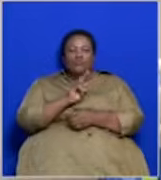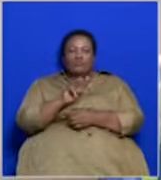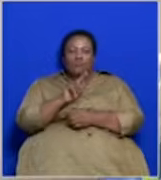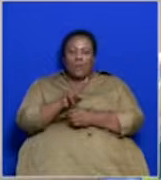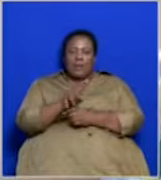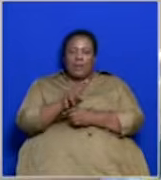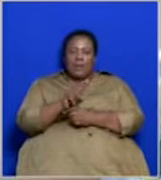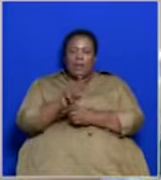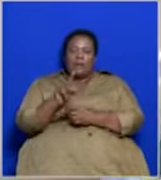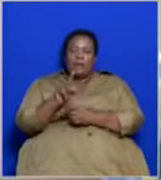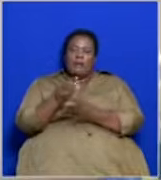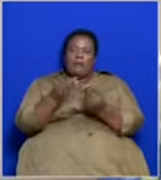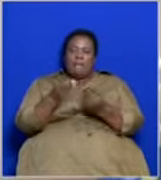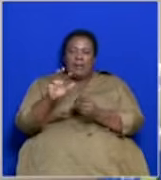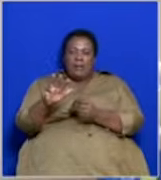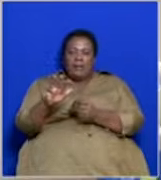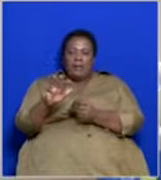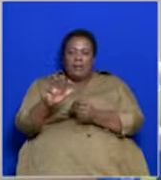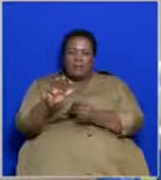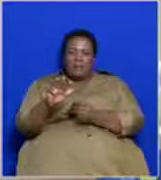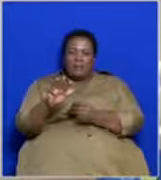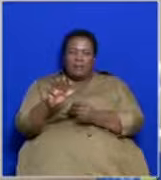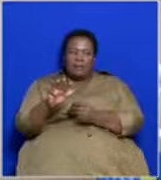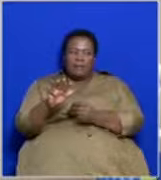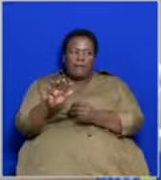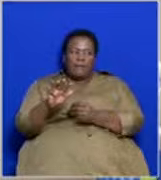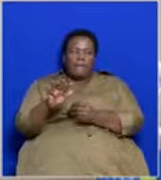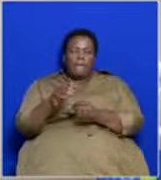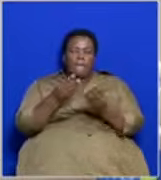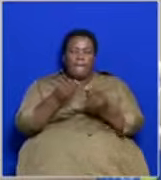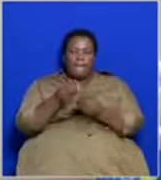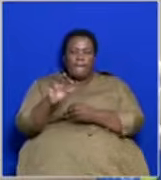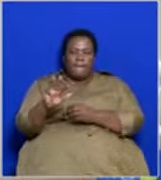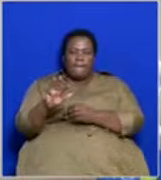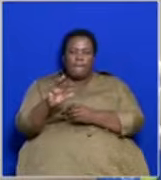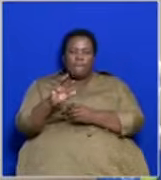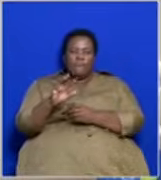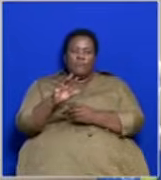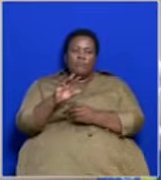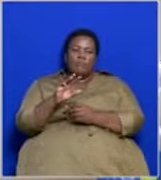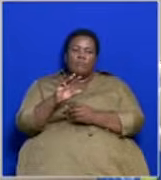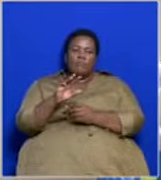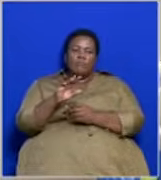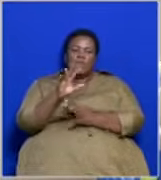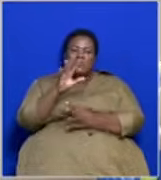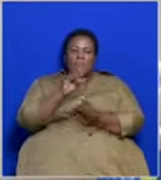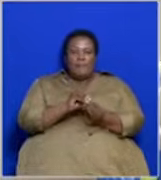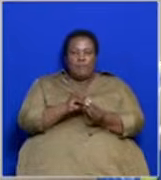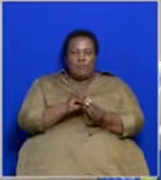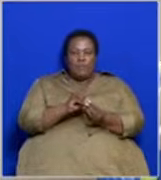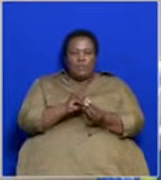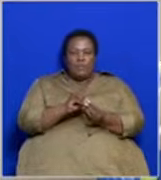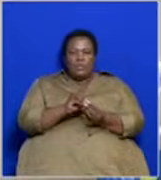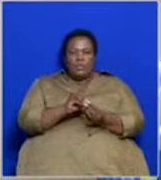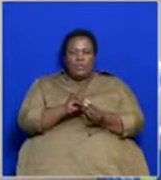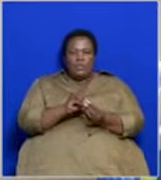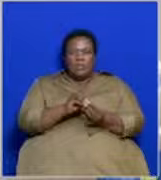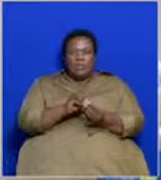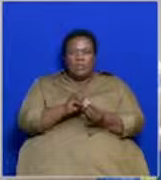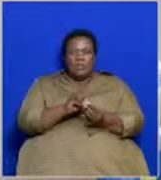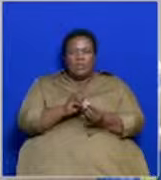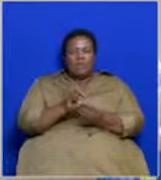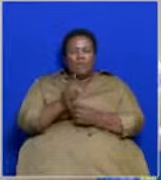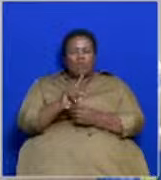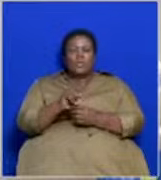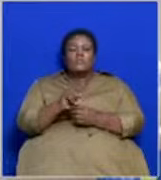And at item 9 is a summary of what would appear to be Constable Mackenzie's